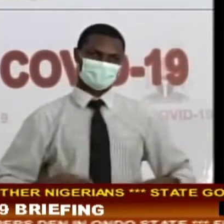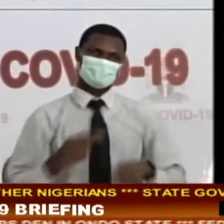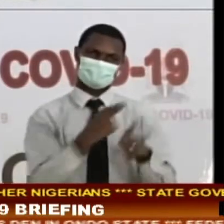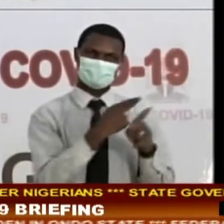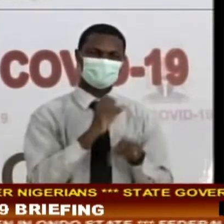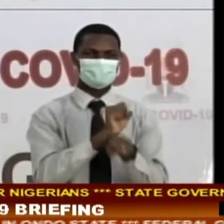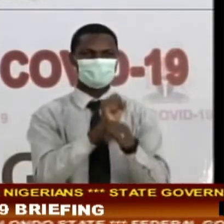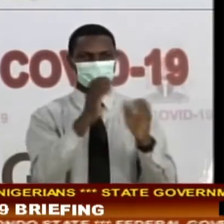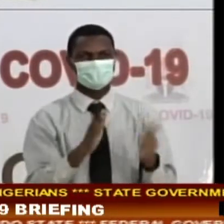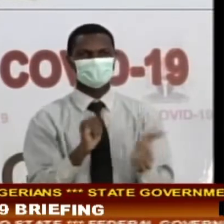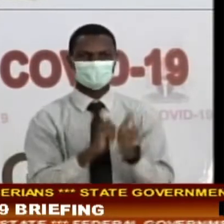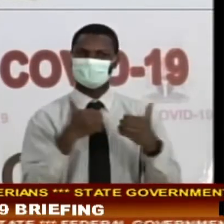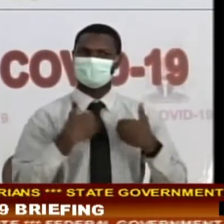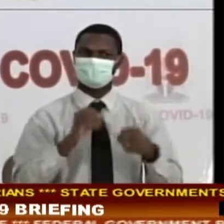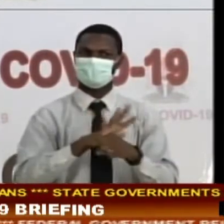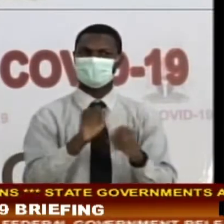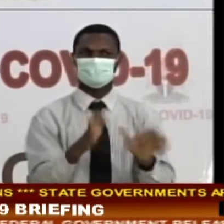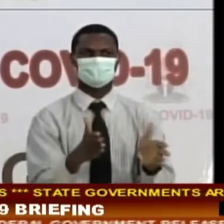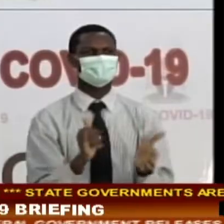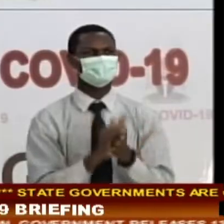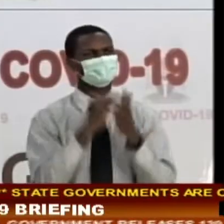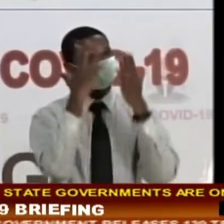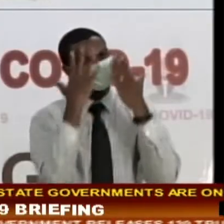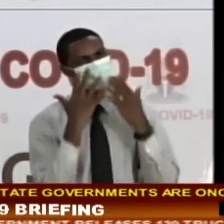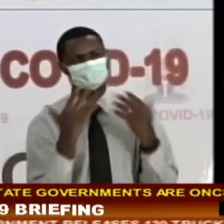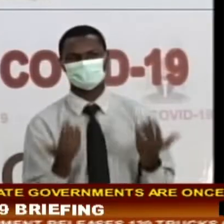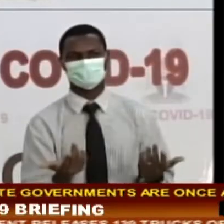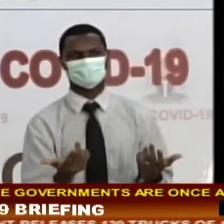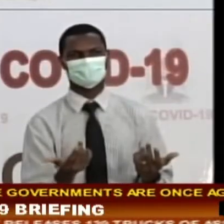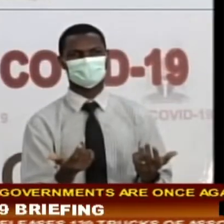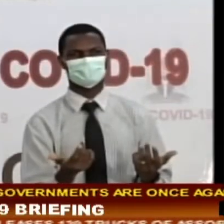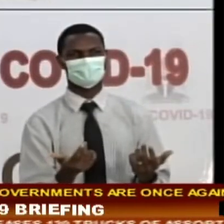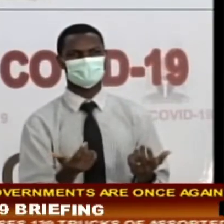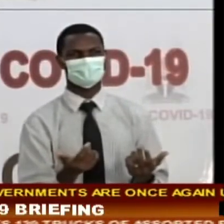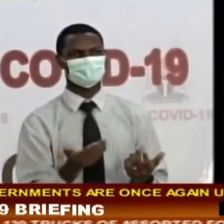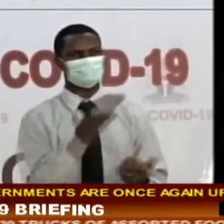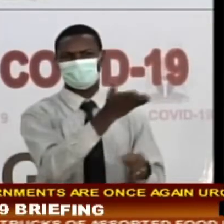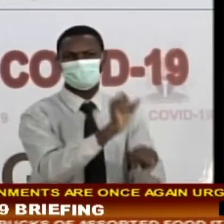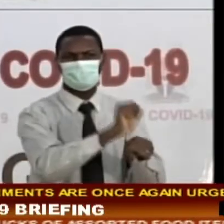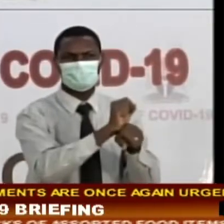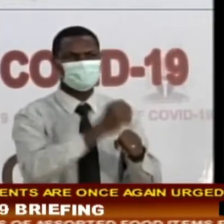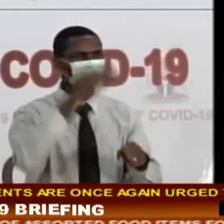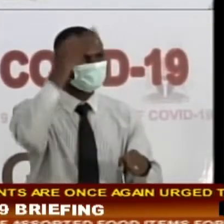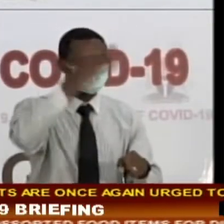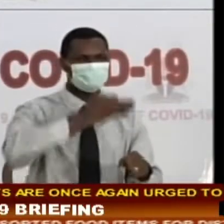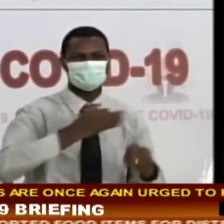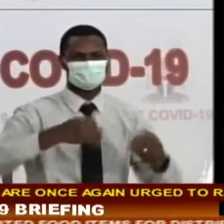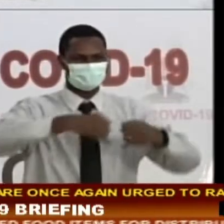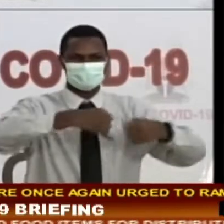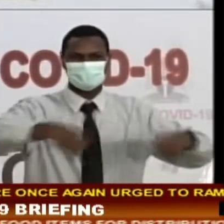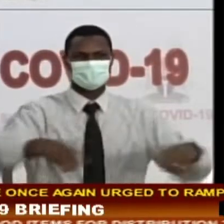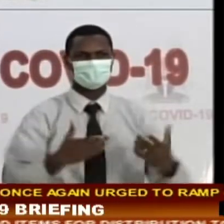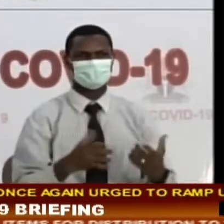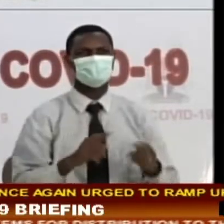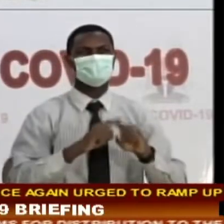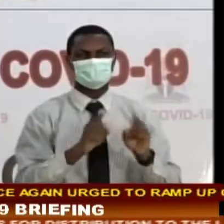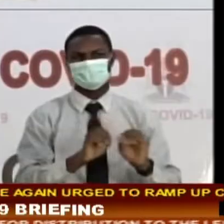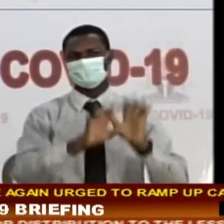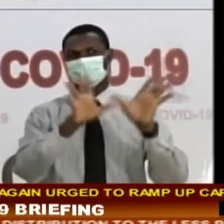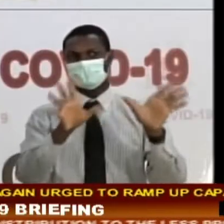now of course it is sad for healthcare worker to be infected they on the front lines but the bigger impact is that it has now caused